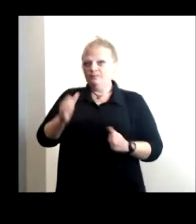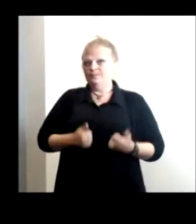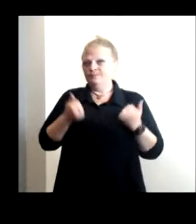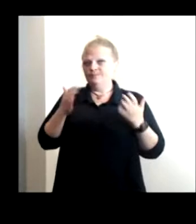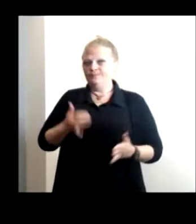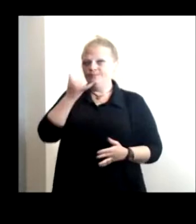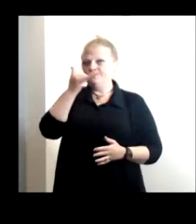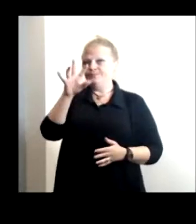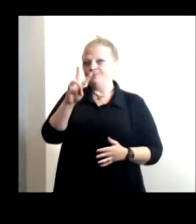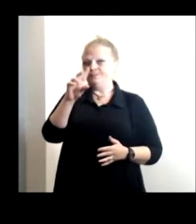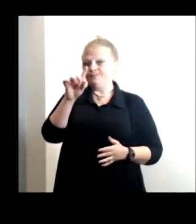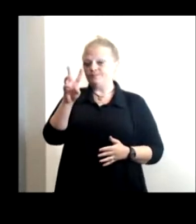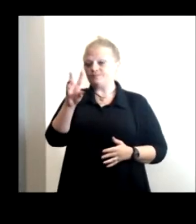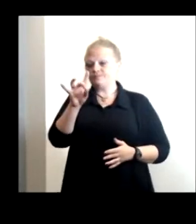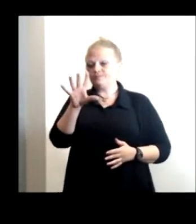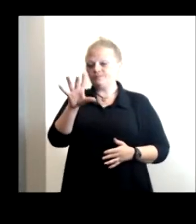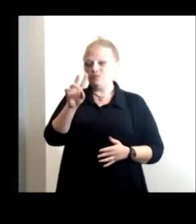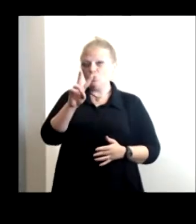You call